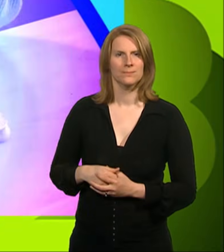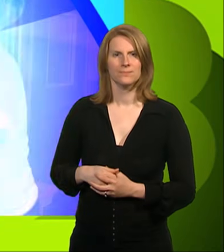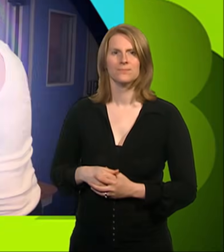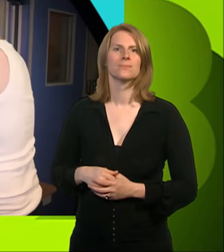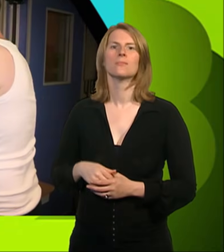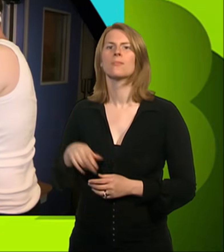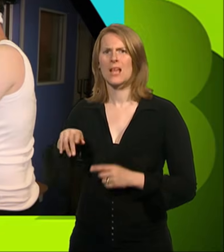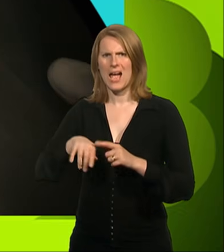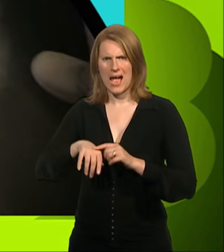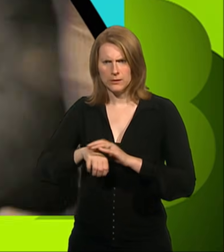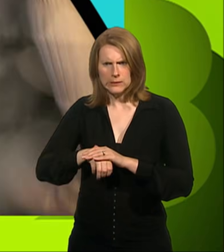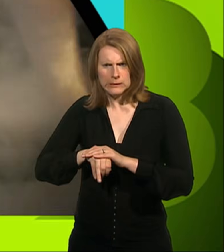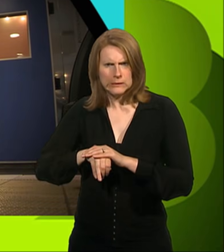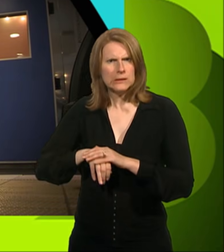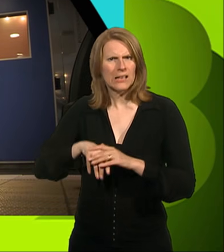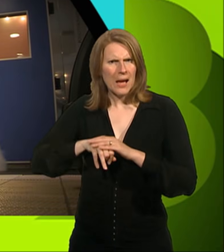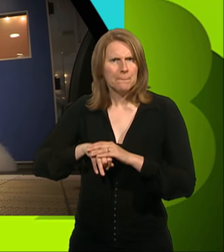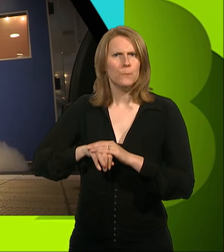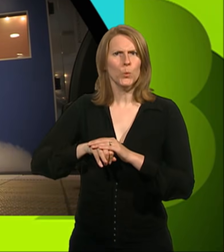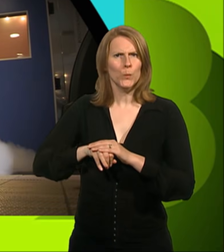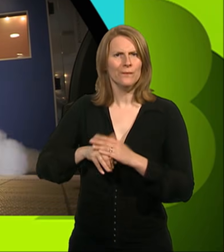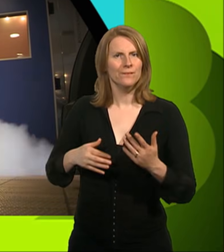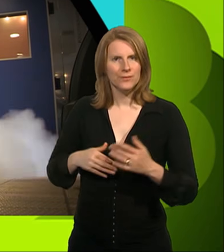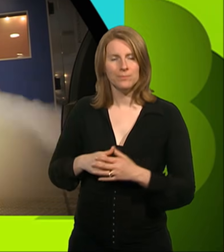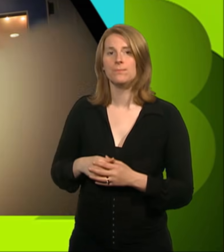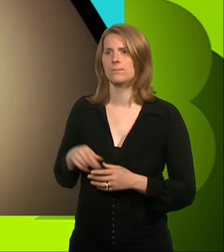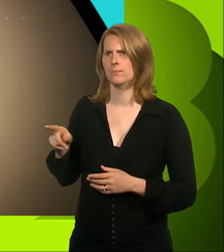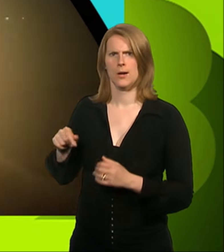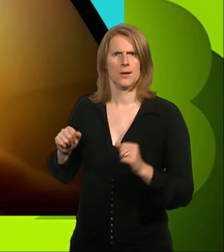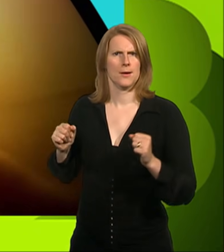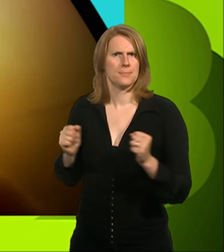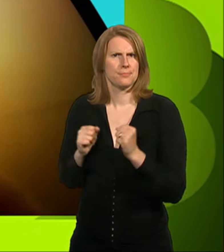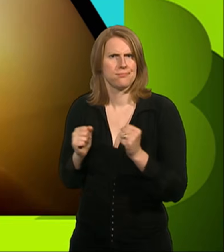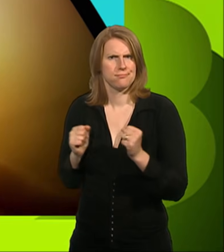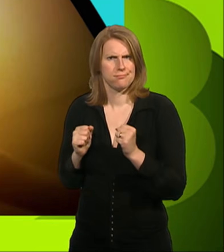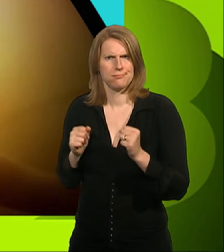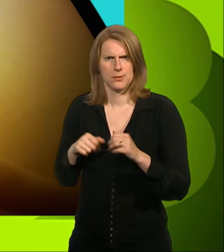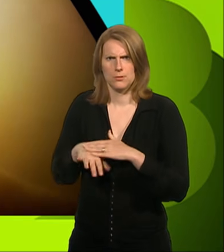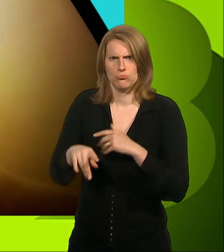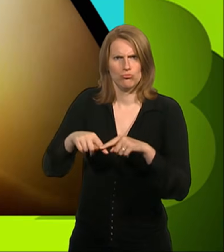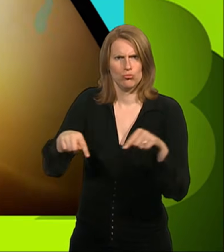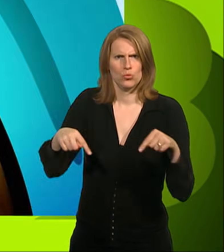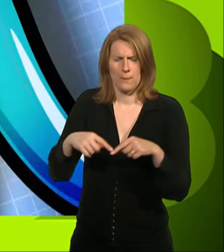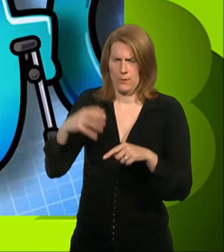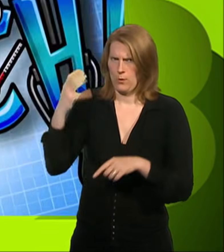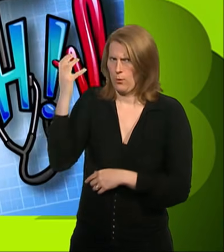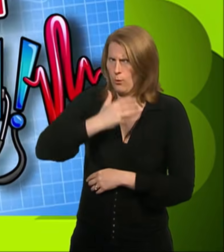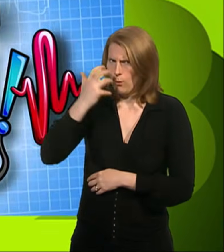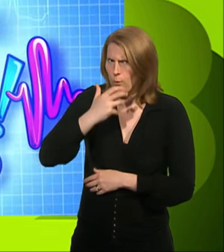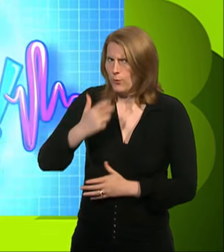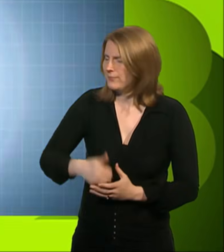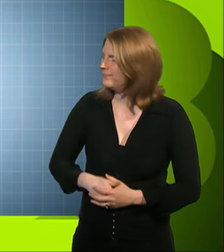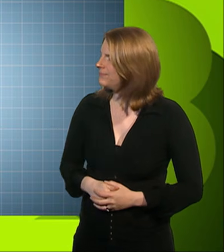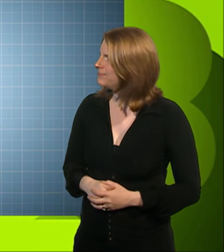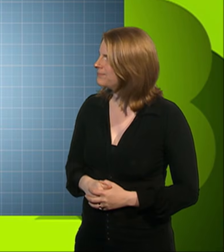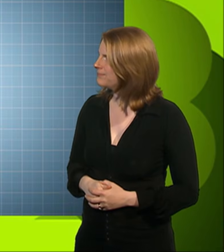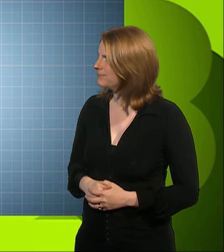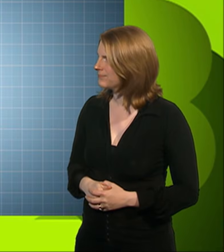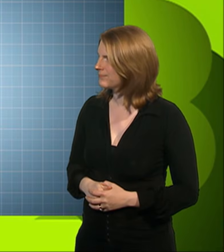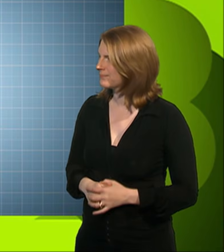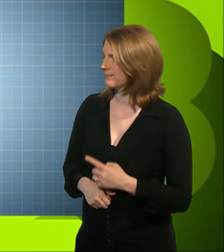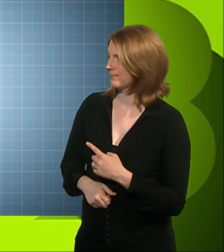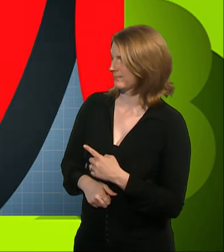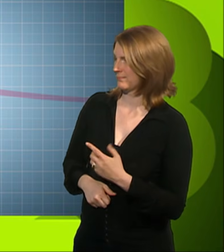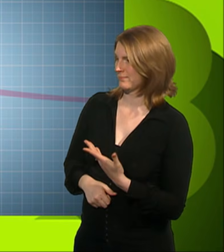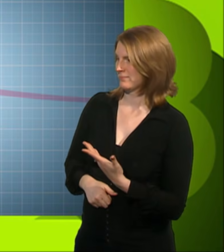trick. And things get nippy when I enter a room colder than anywhere on Earth. Now, did